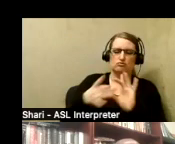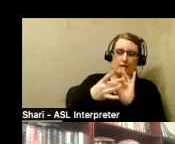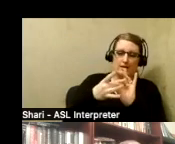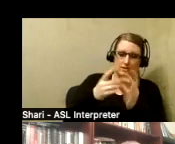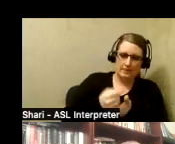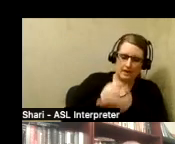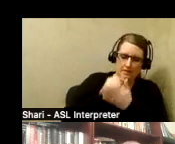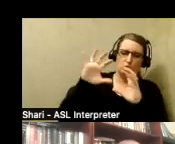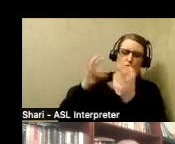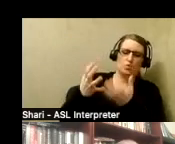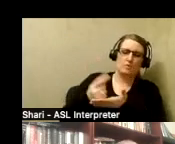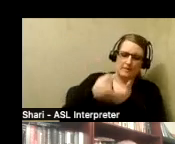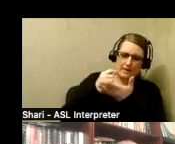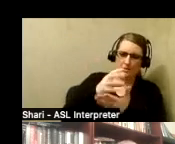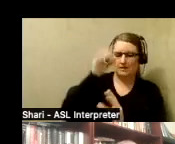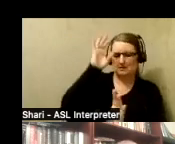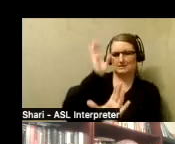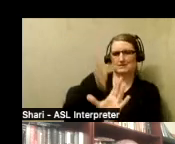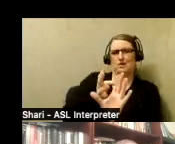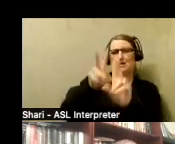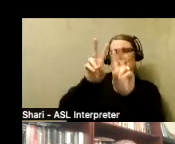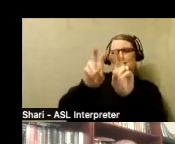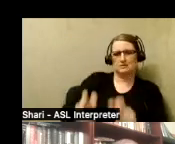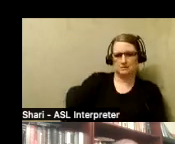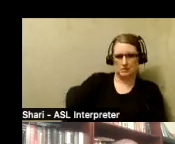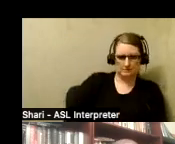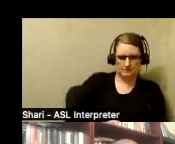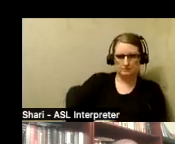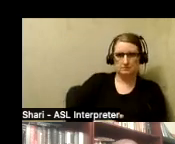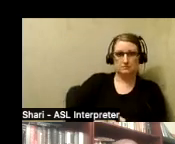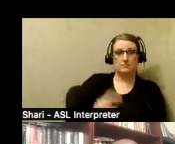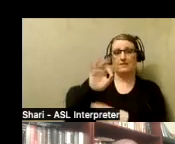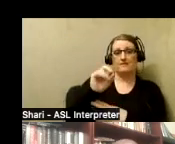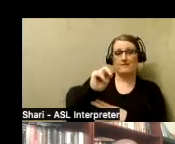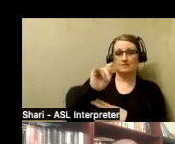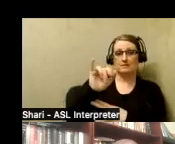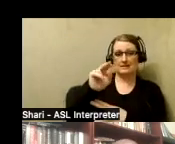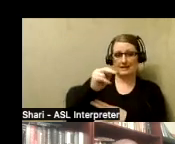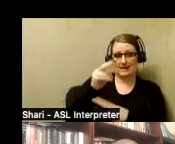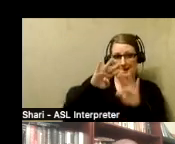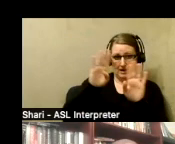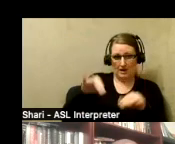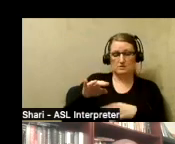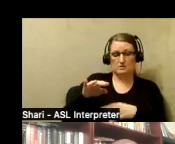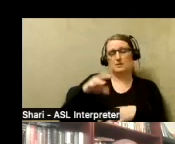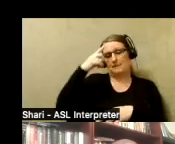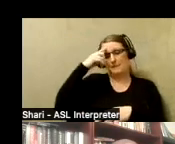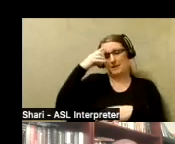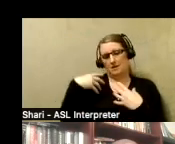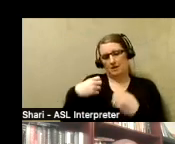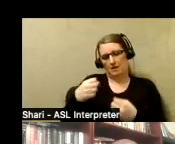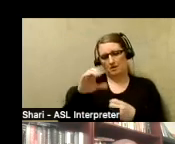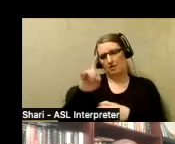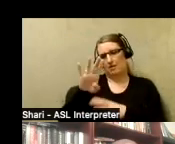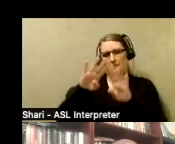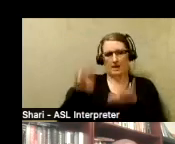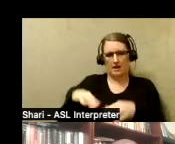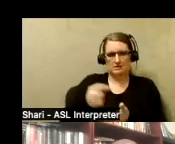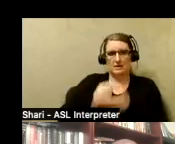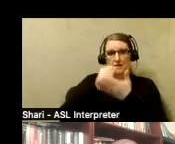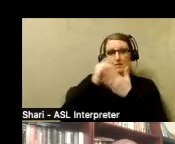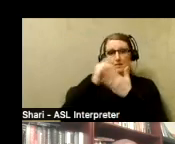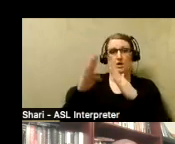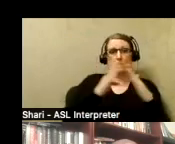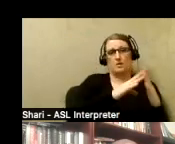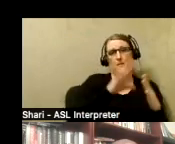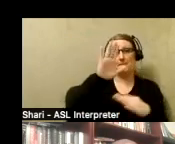group therapy, and psychological assessment. Fountain House is a mental health clubhouse in New York City, a therapeutic community founded by